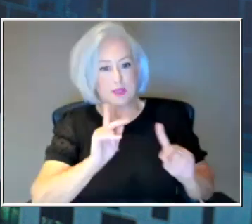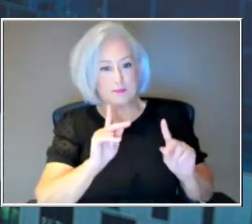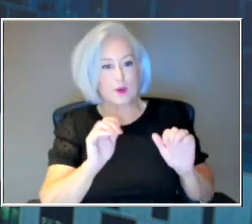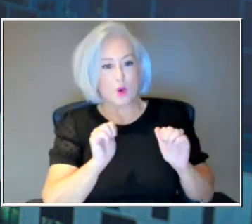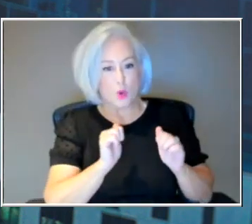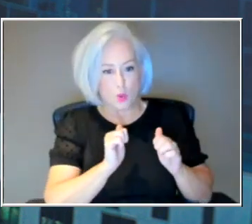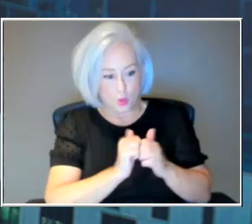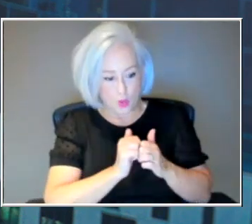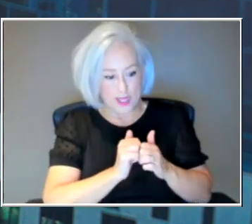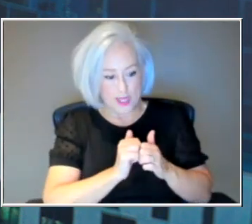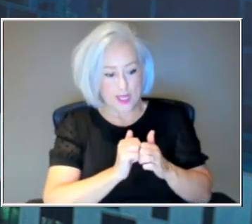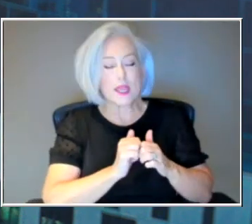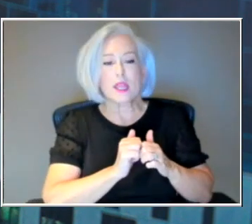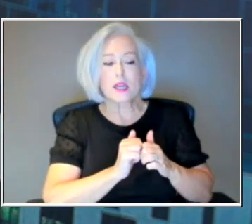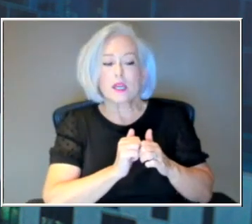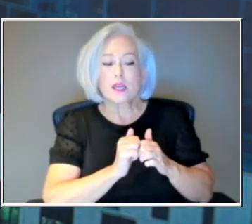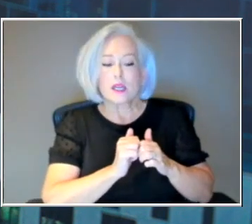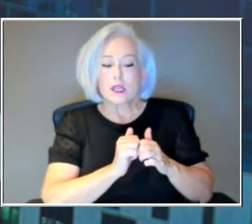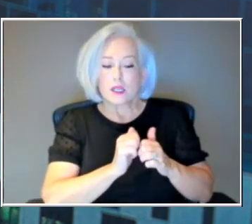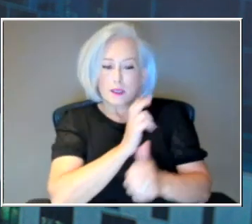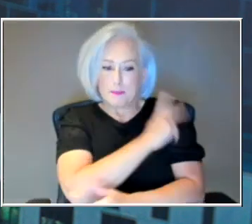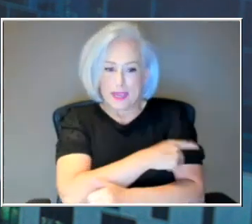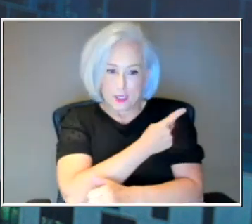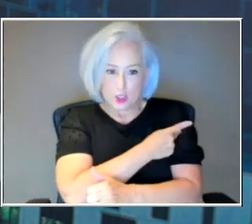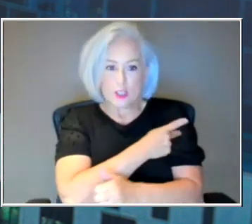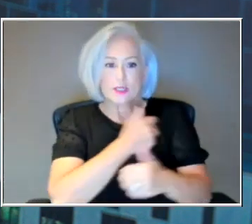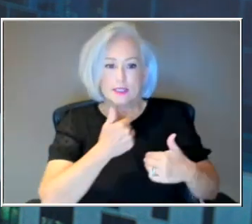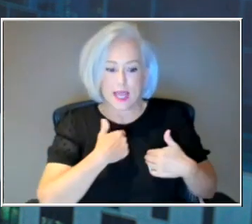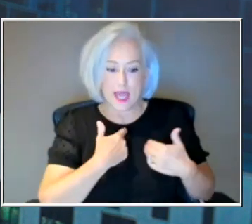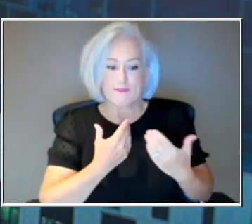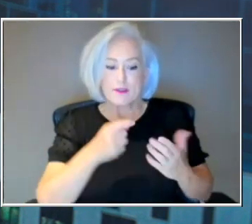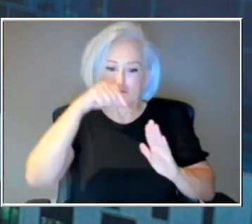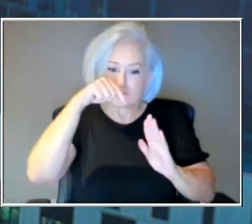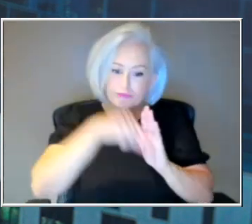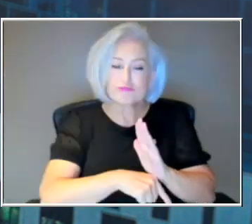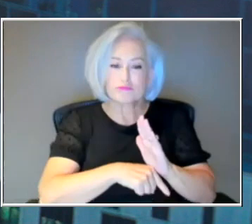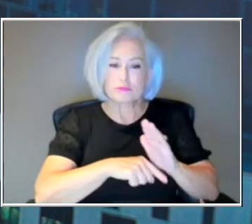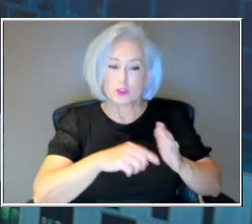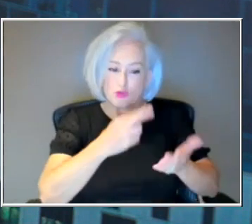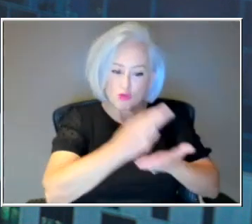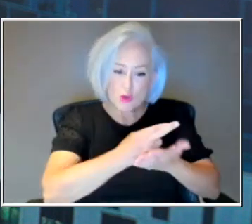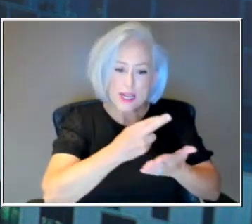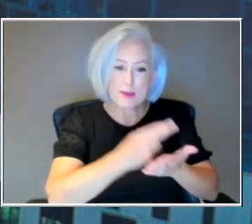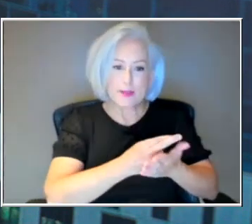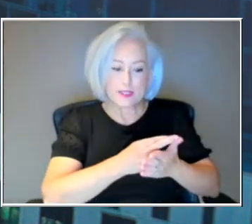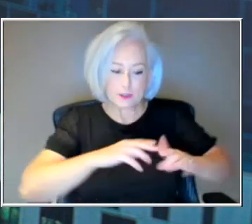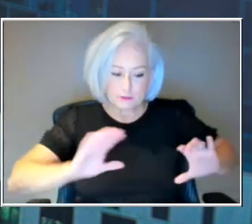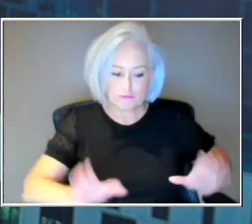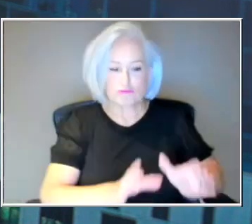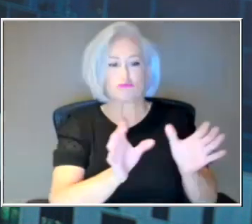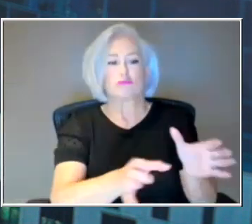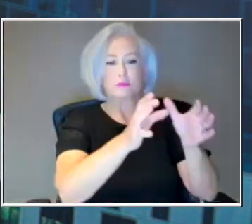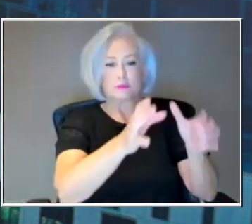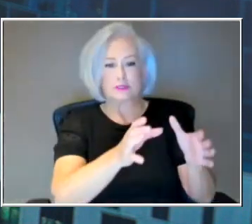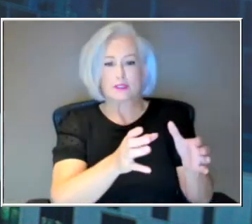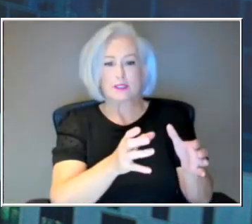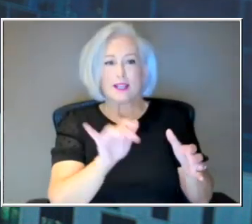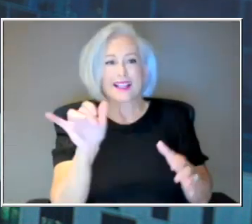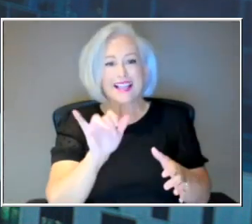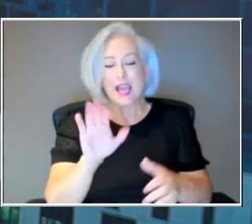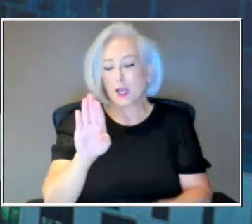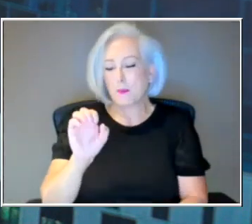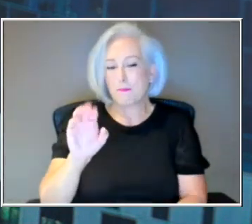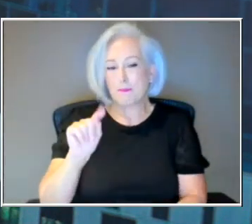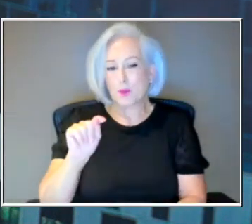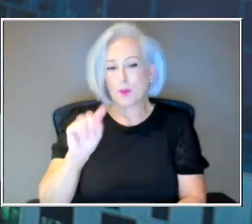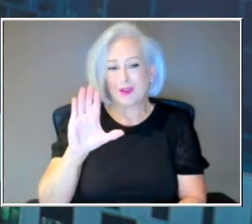aggressive neuro-specialized rehabilitation. We call acute inpatient rehab almost like a boot camp, so that you're